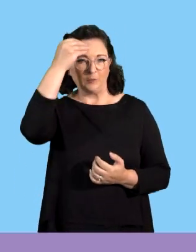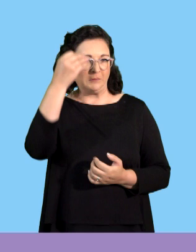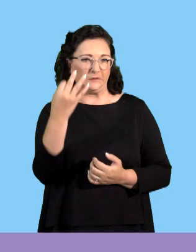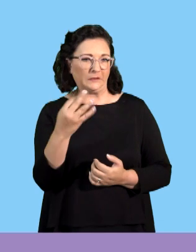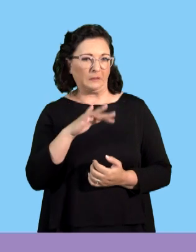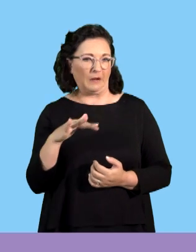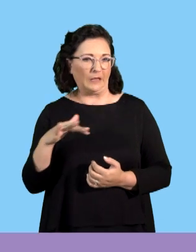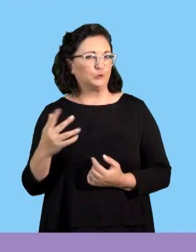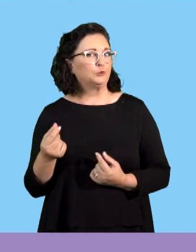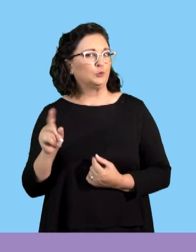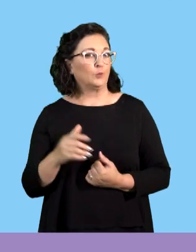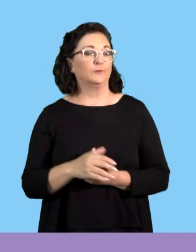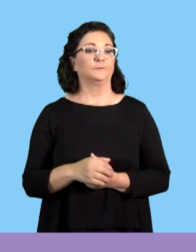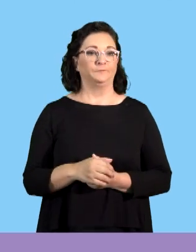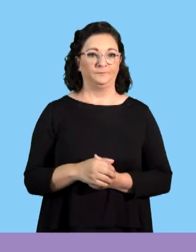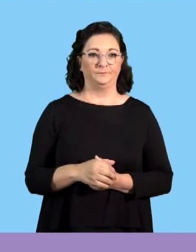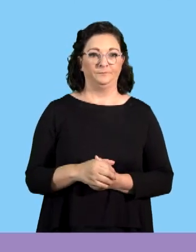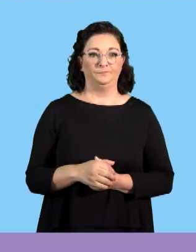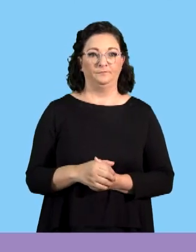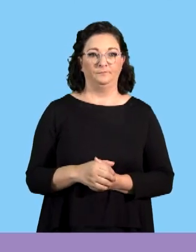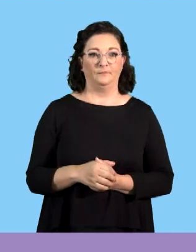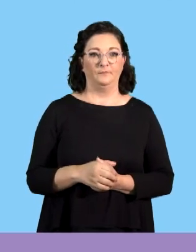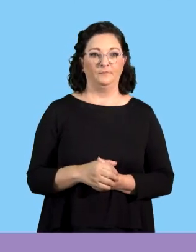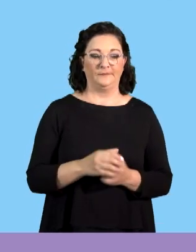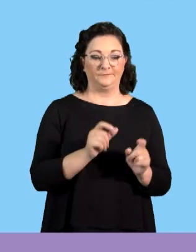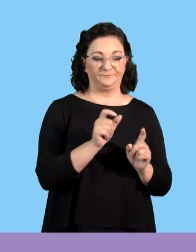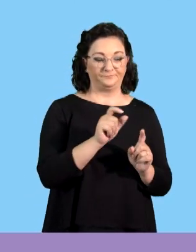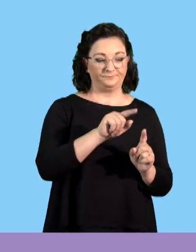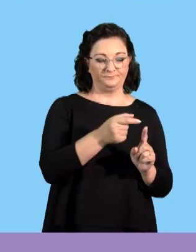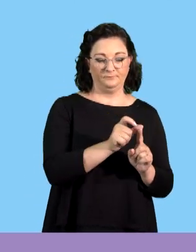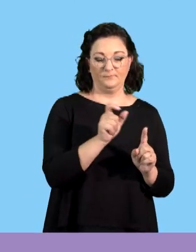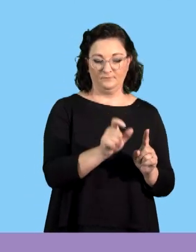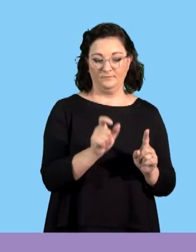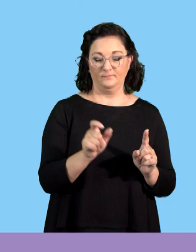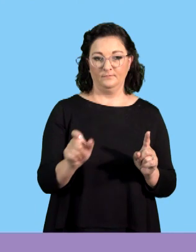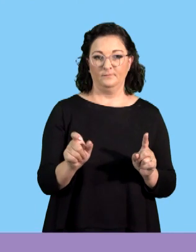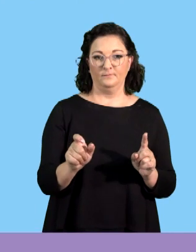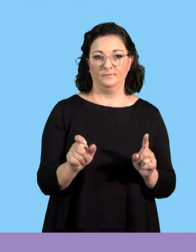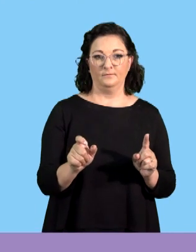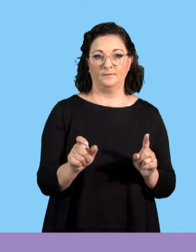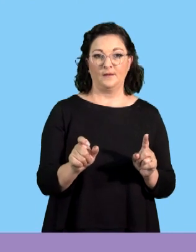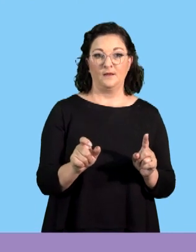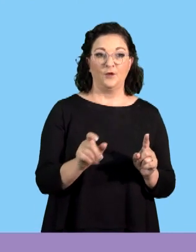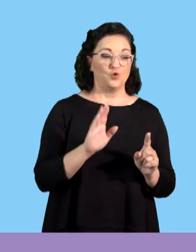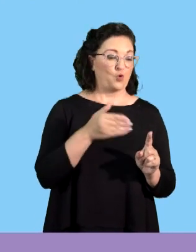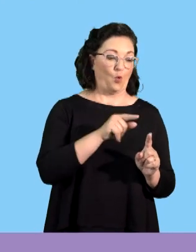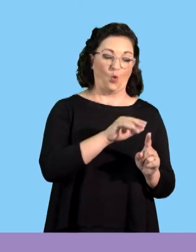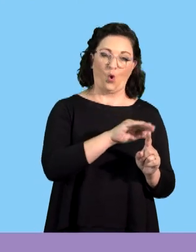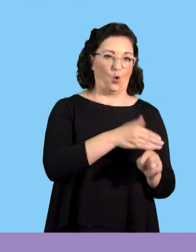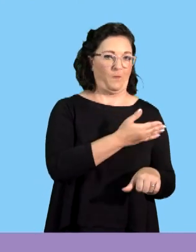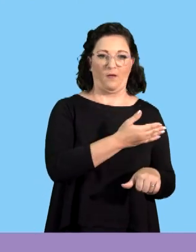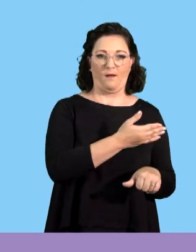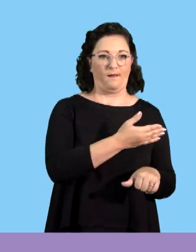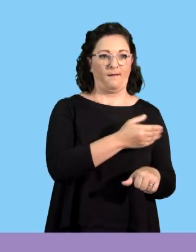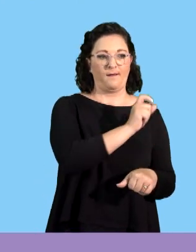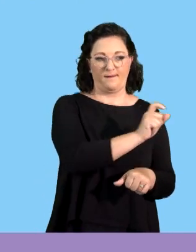that information. We multiply the decimals without the decimal comma, then